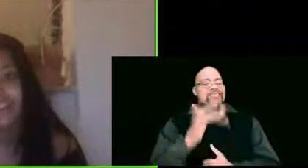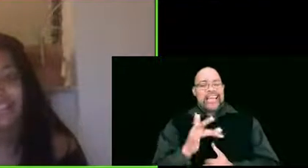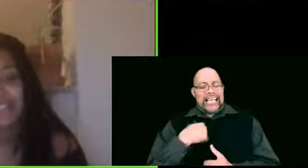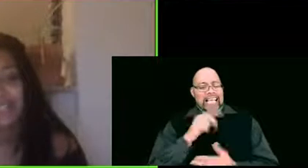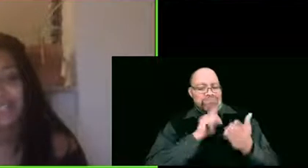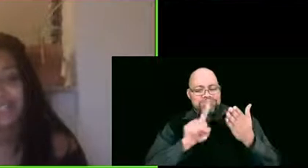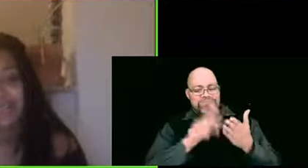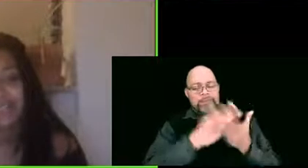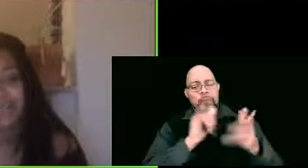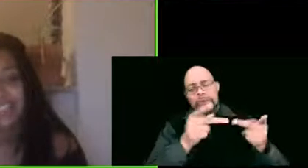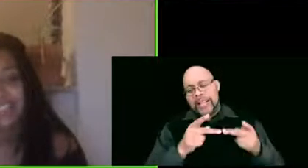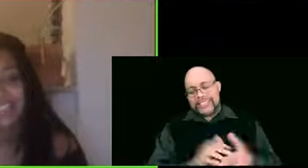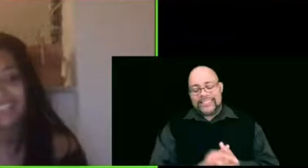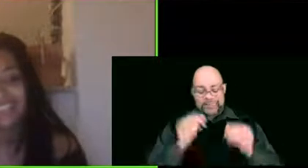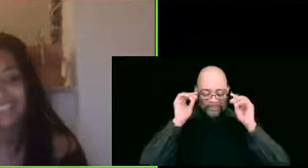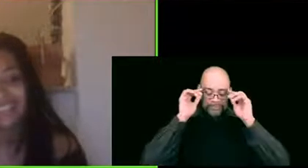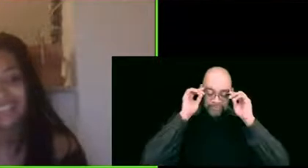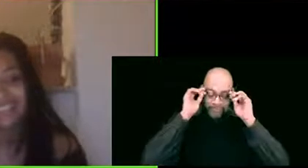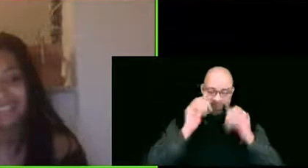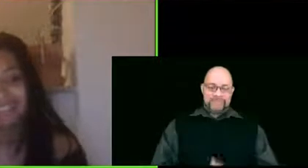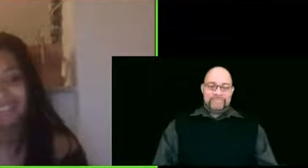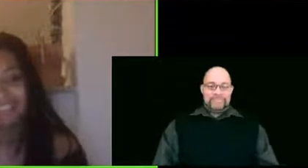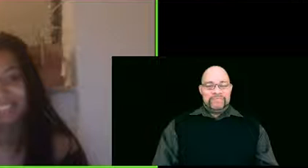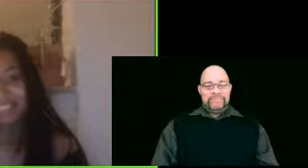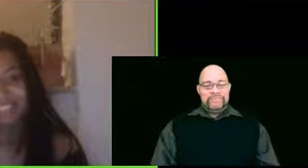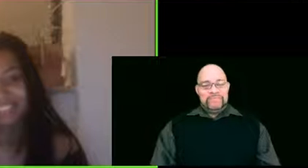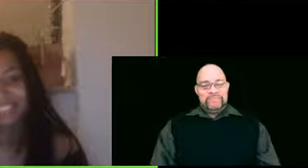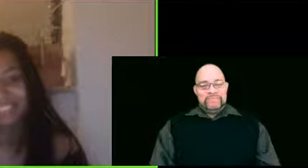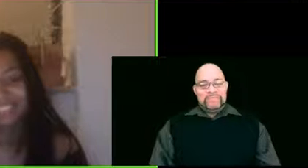feel very lucky to have explored some of those places.